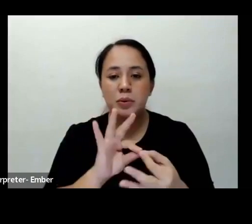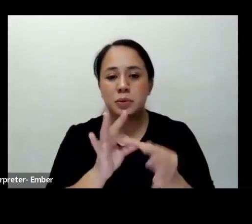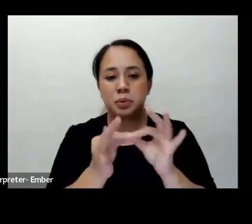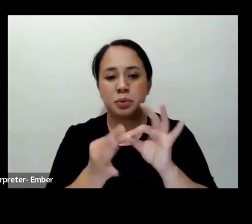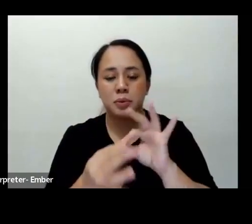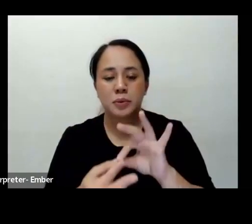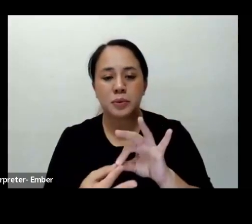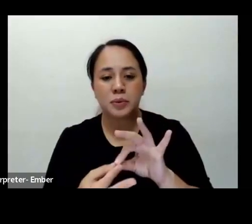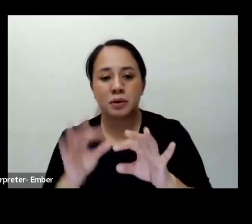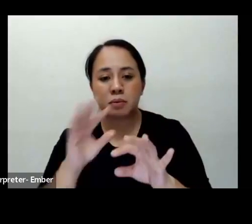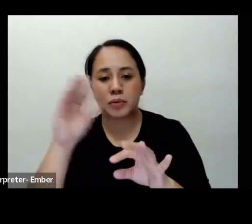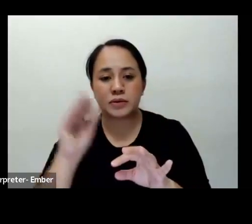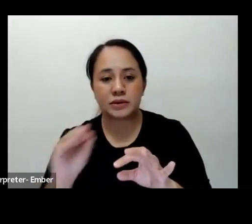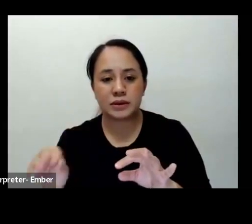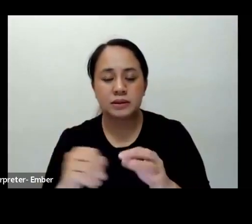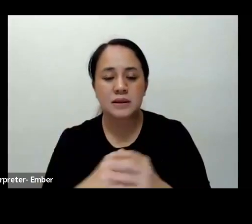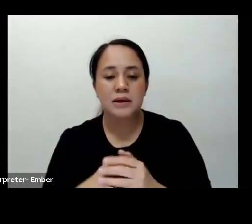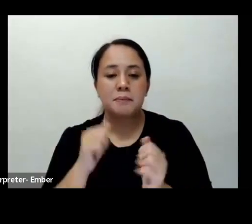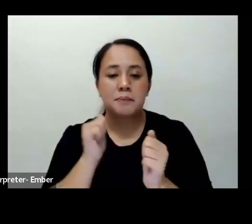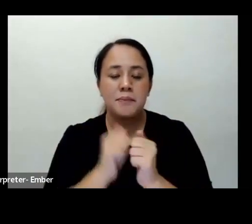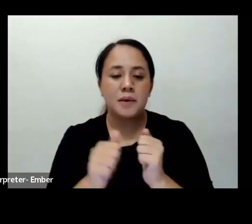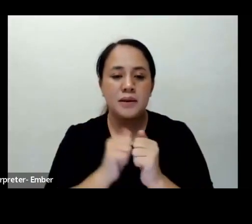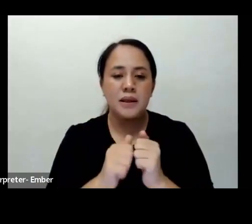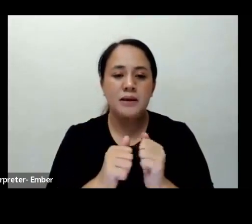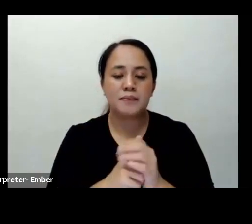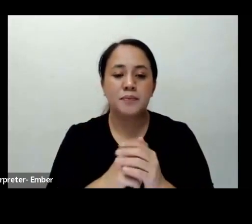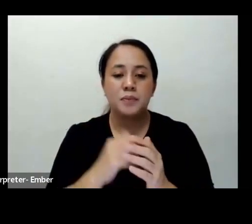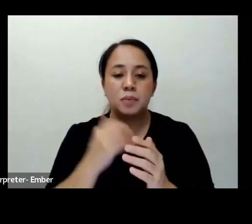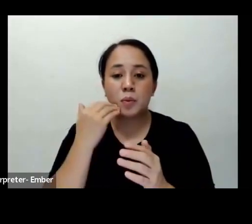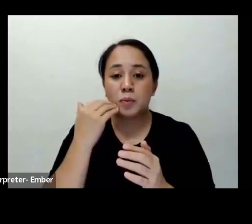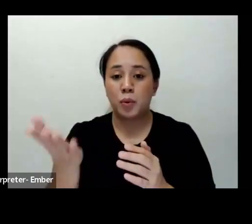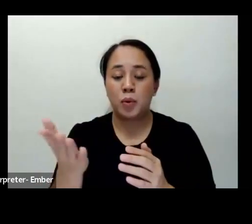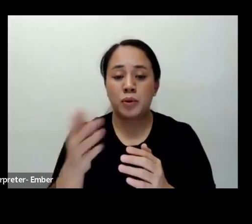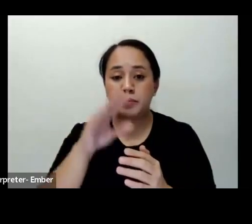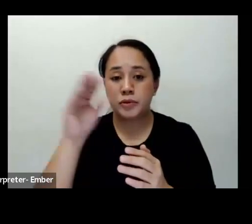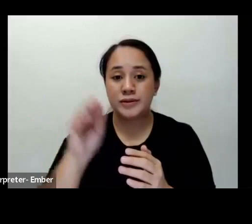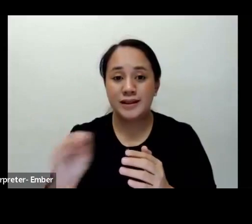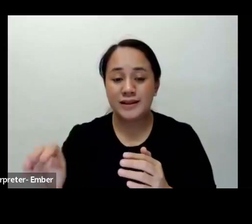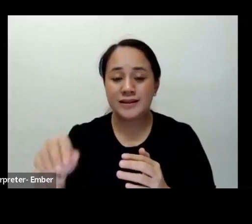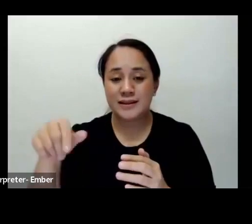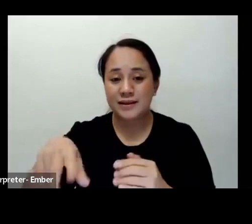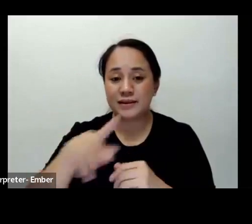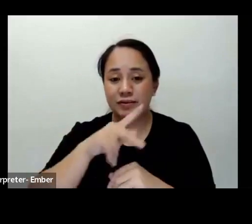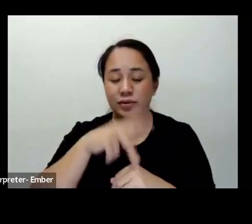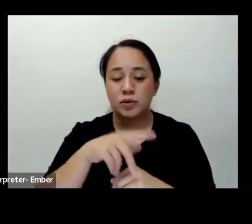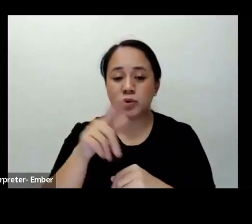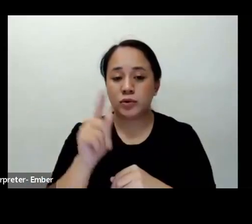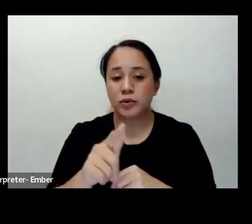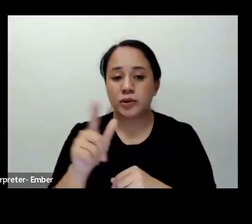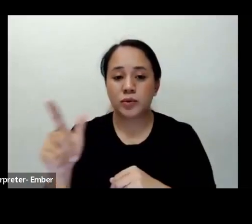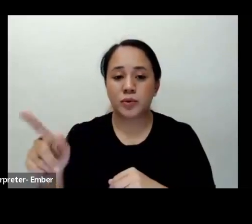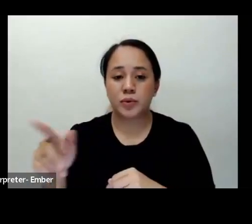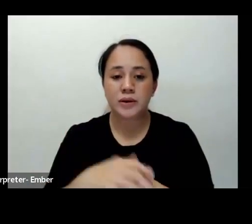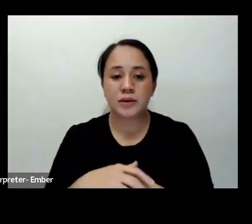into percentages, that means the mortality rate in the Philippines in 2021